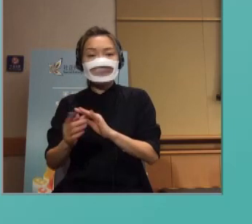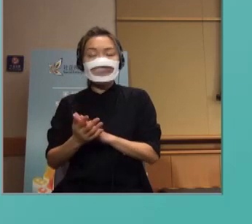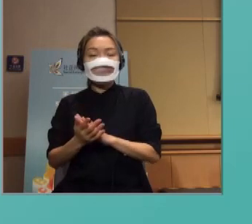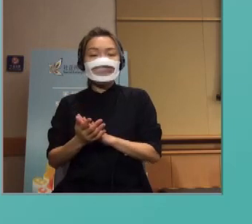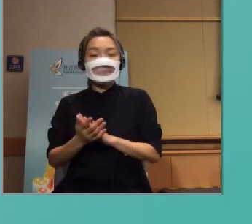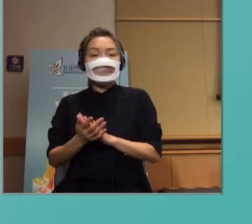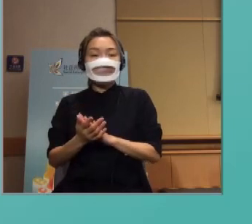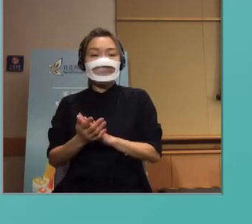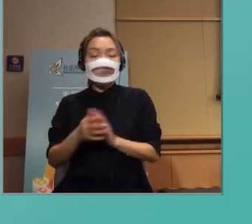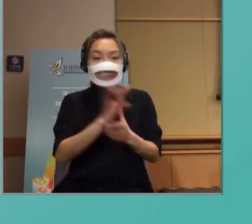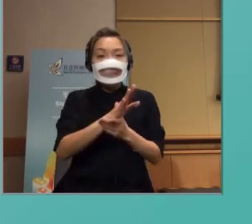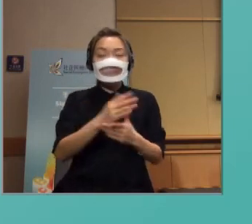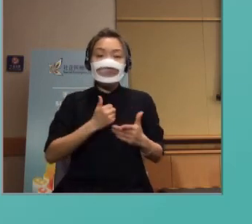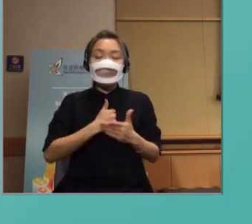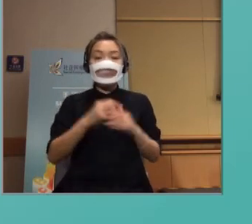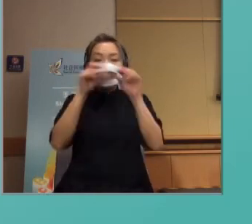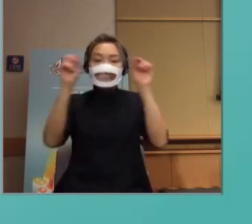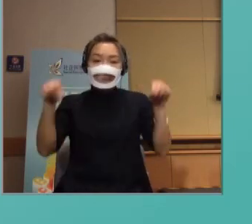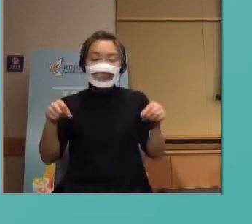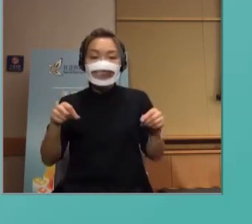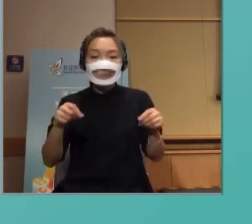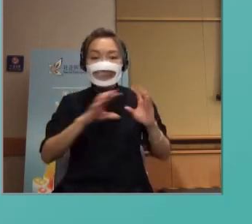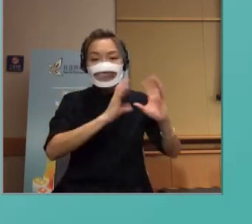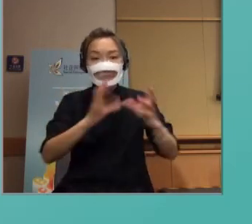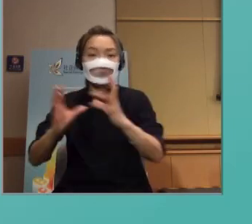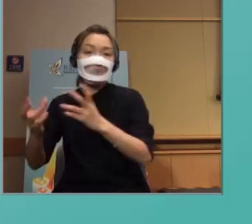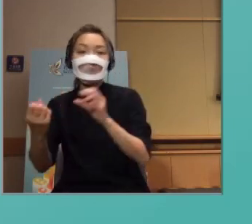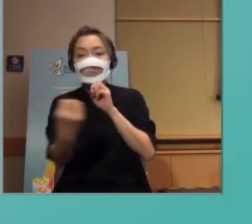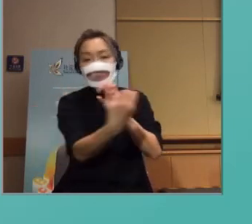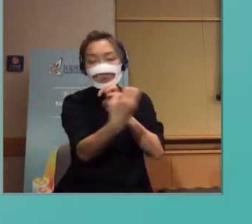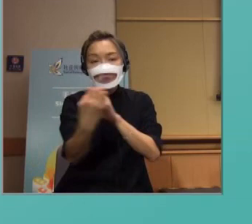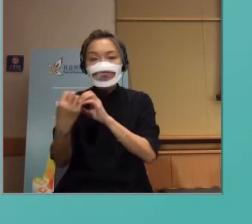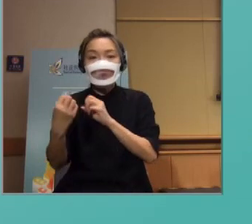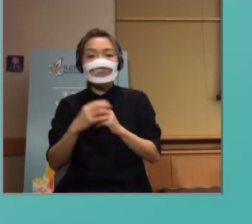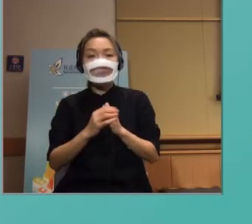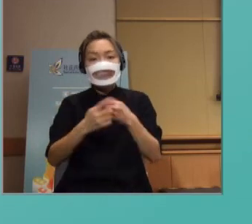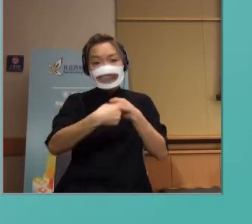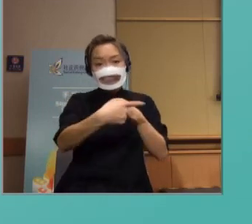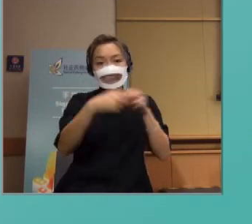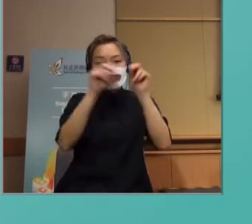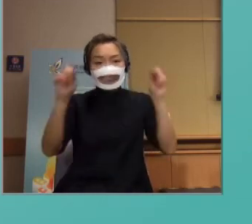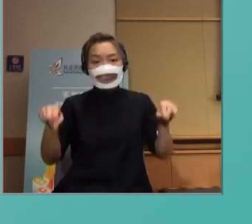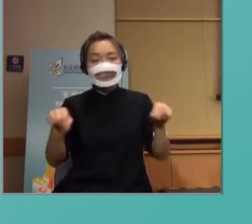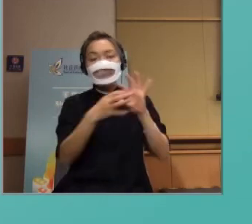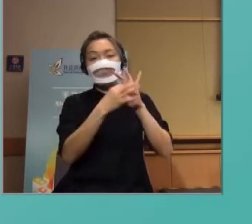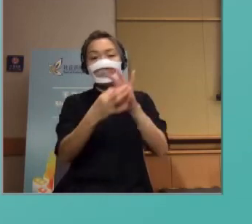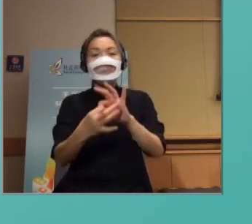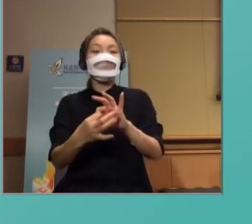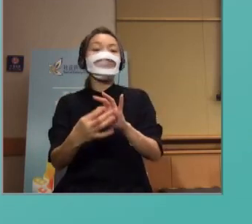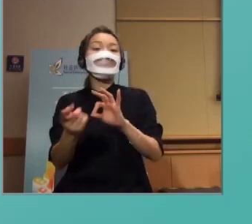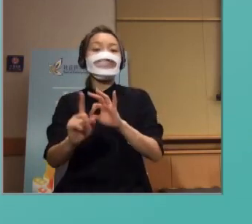the floor to the audience for some interactions. The first question is, we know that much has